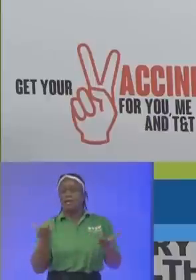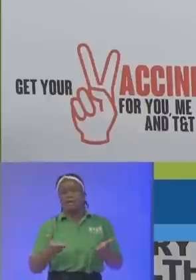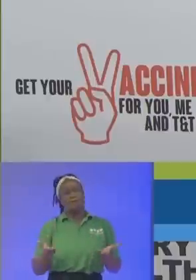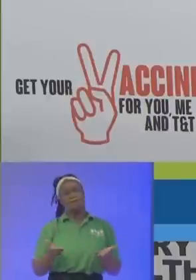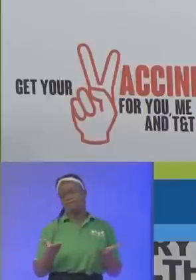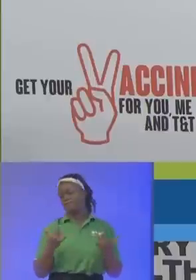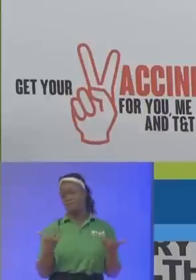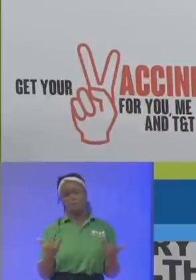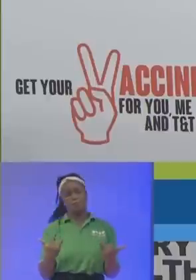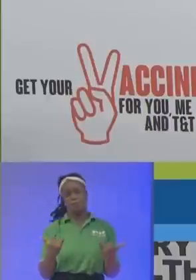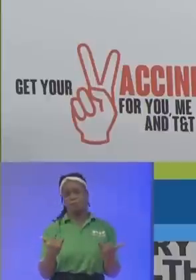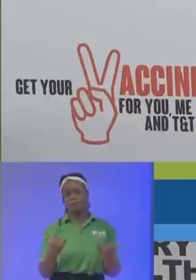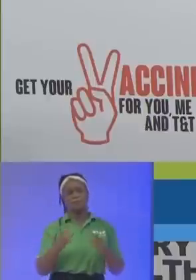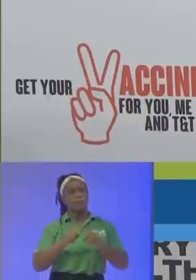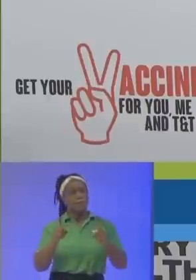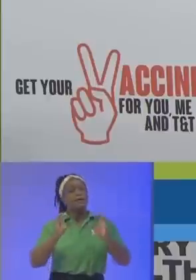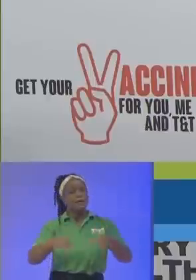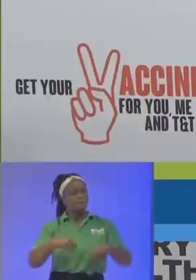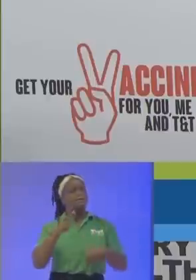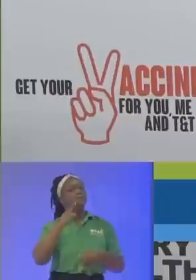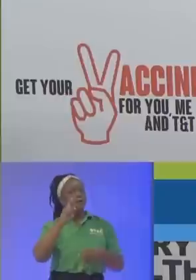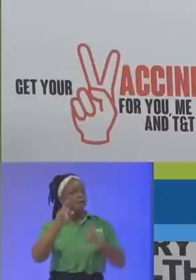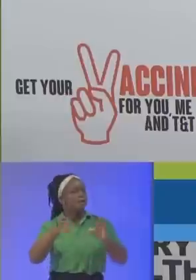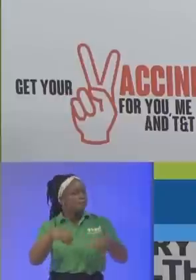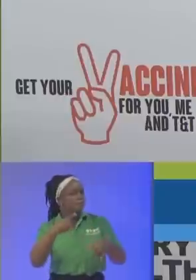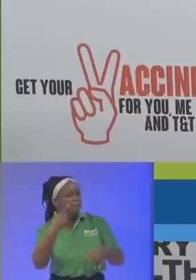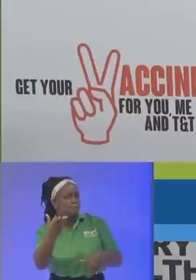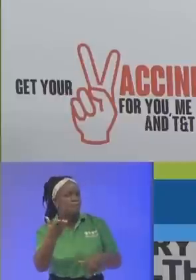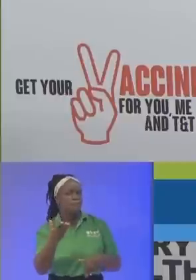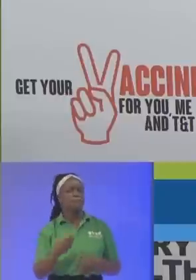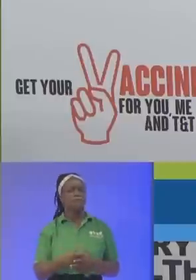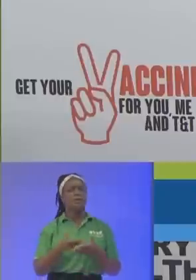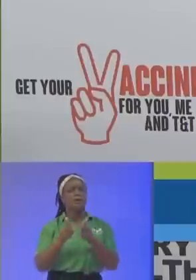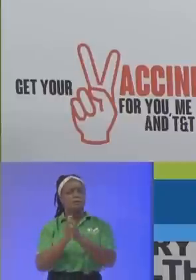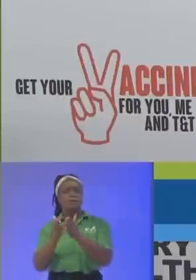this question can be referred to the Corporate Communications